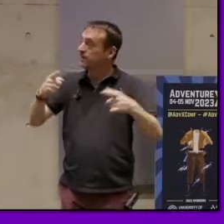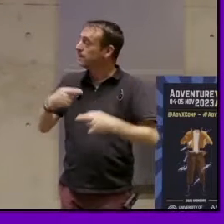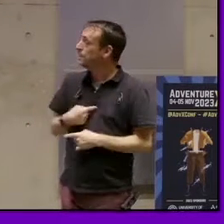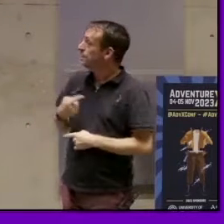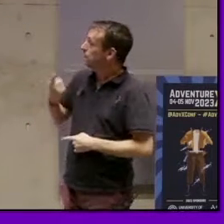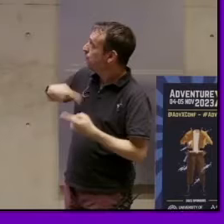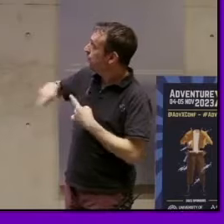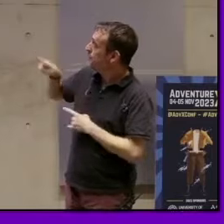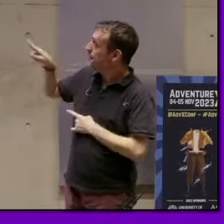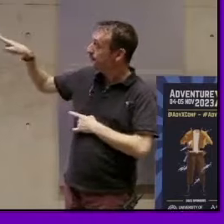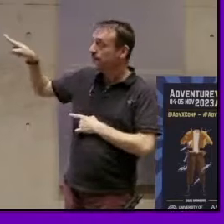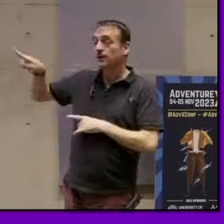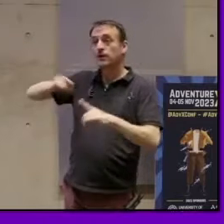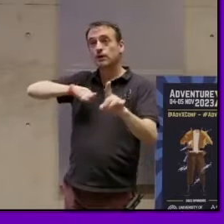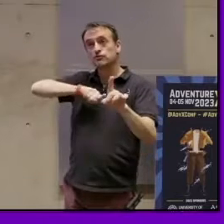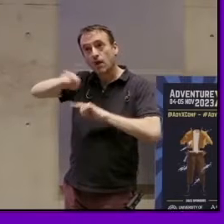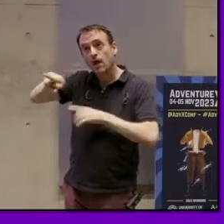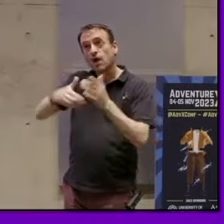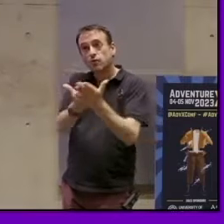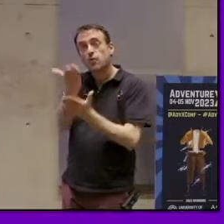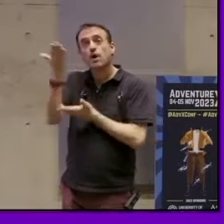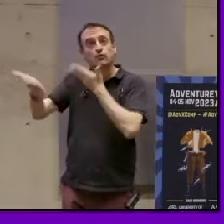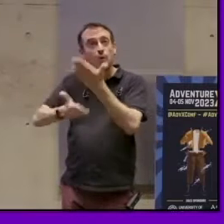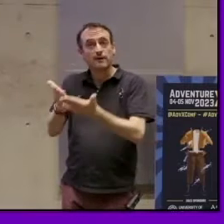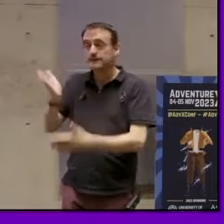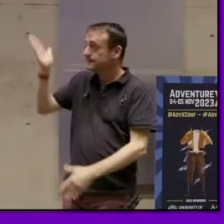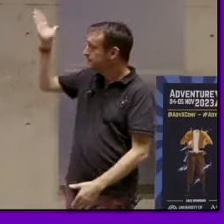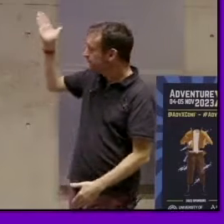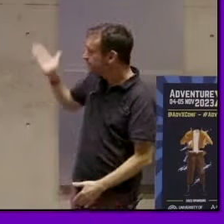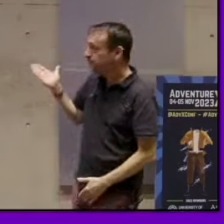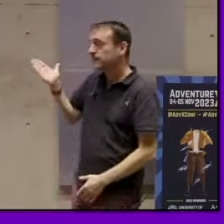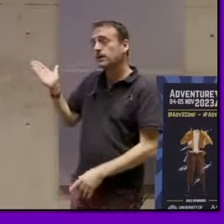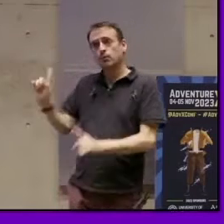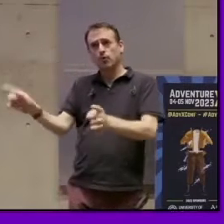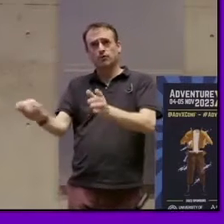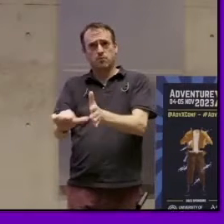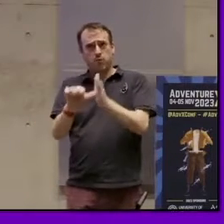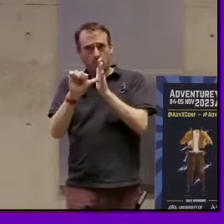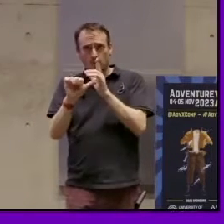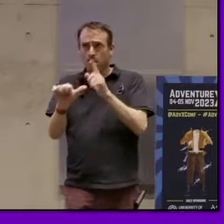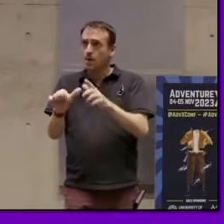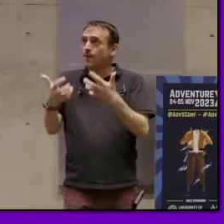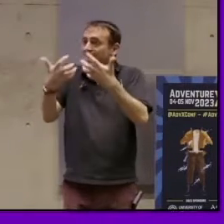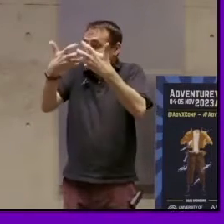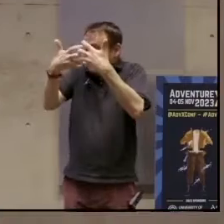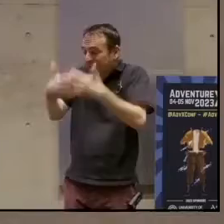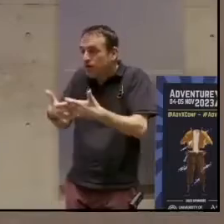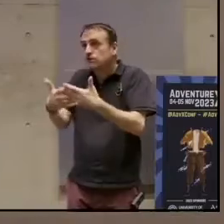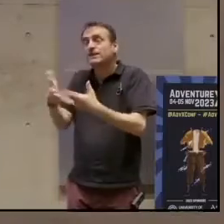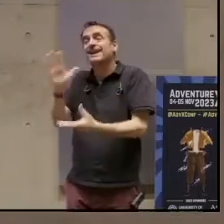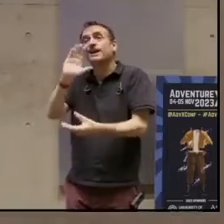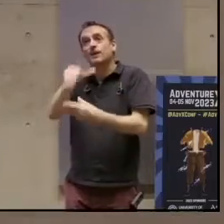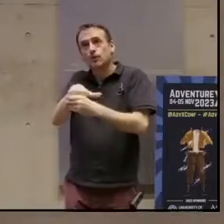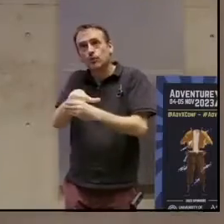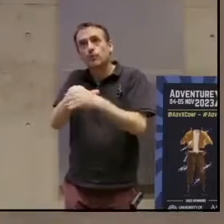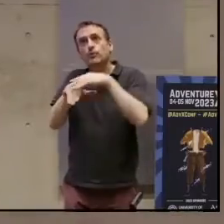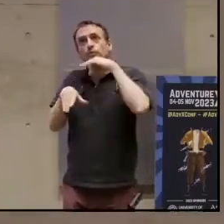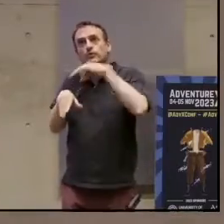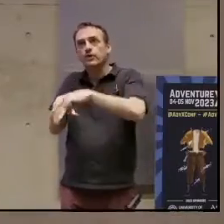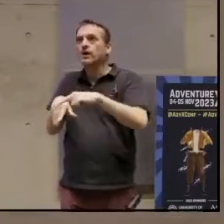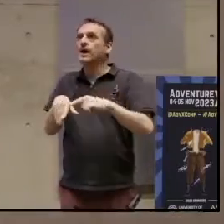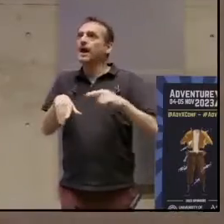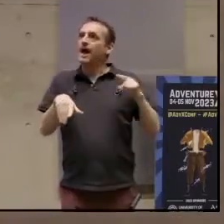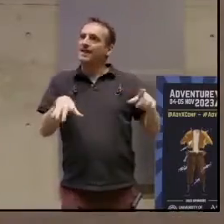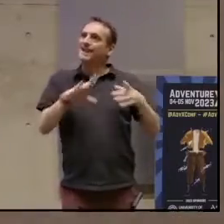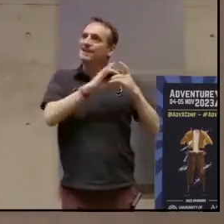are mostly doing in Story in the West, okay? And what the problem is when we involve technology and what I consider to be older storytelling